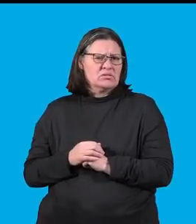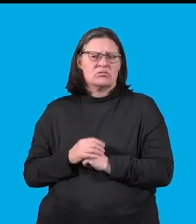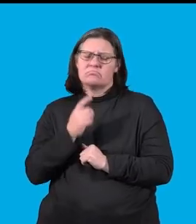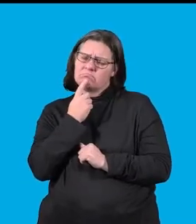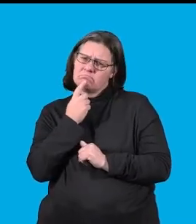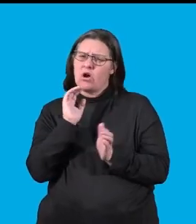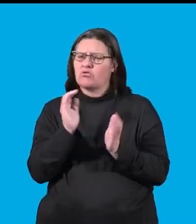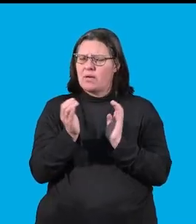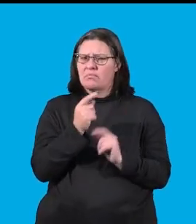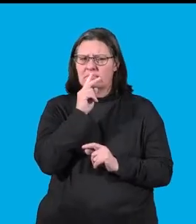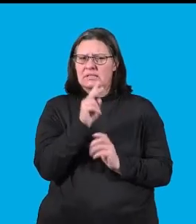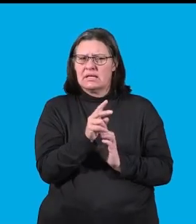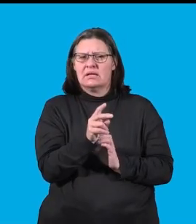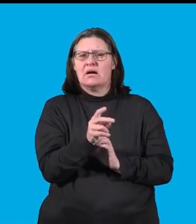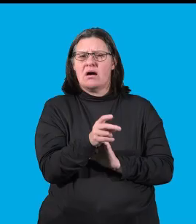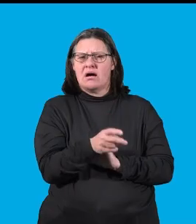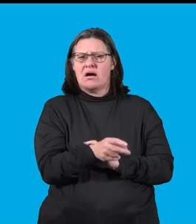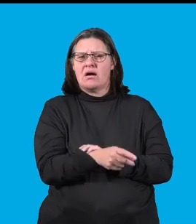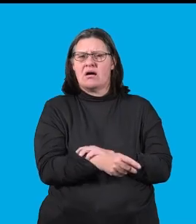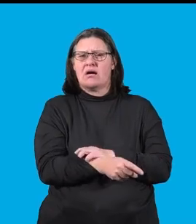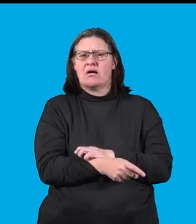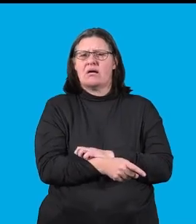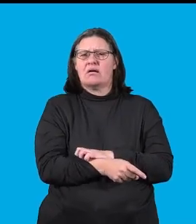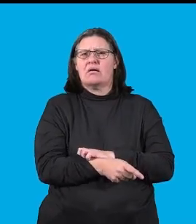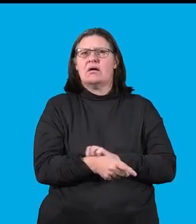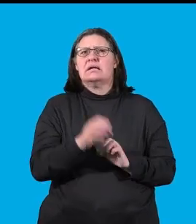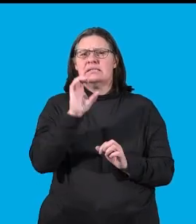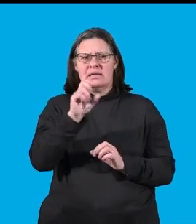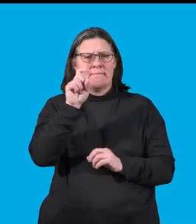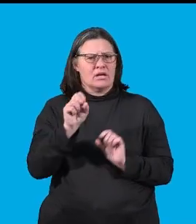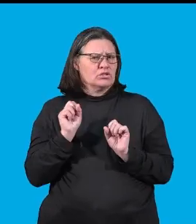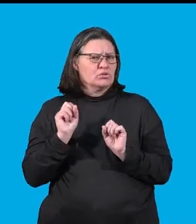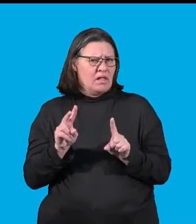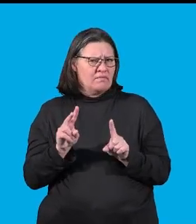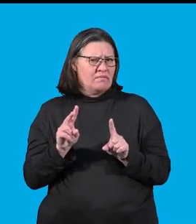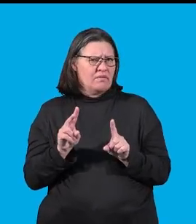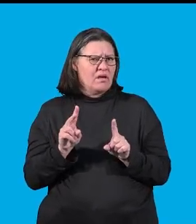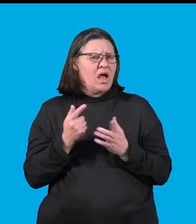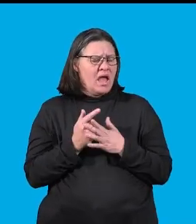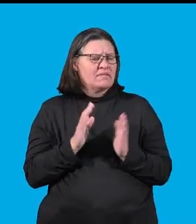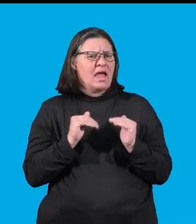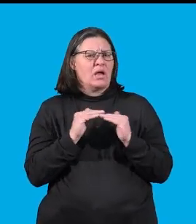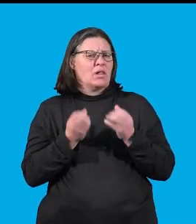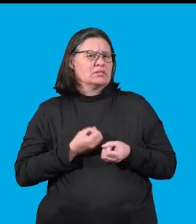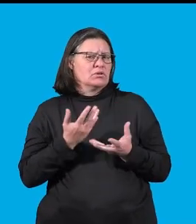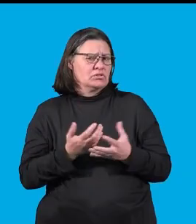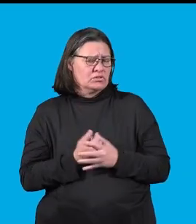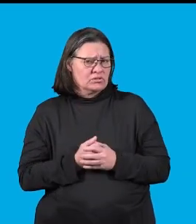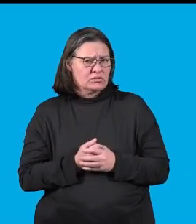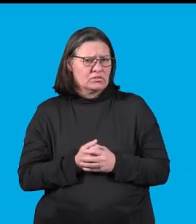So straight away I compare and I can see, well, that tells me that c has to be 12 if these are equivalent expressions.